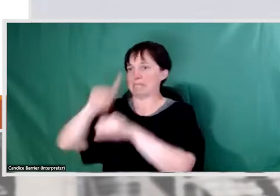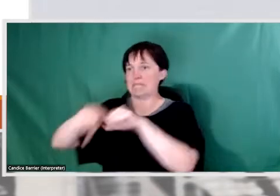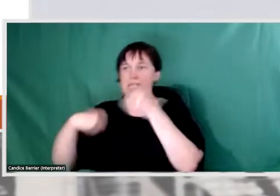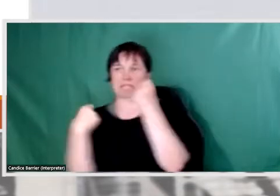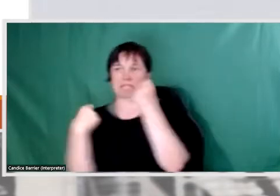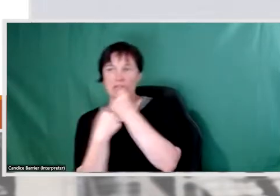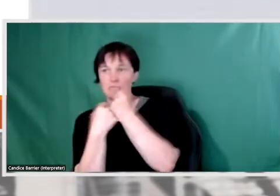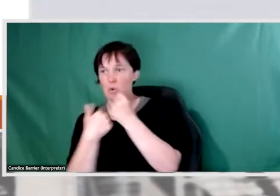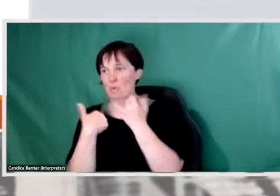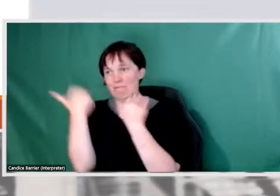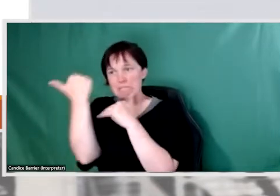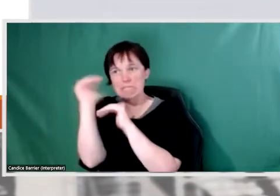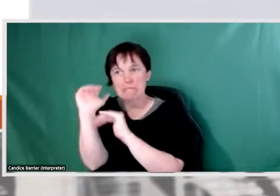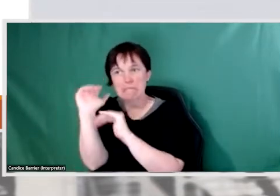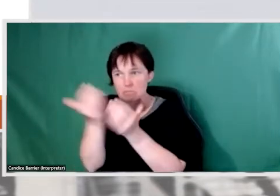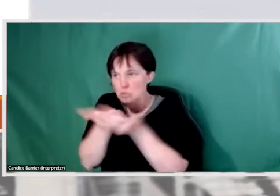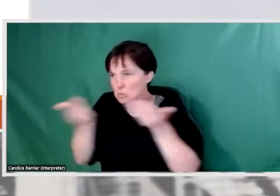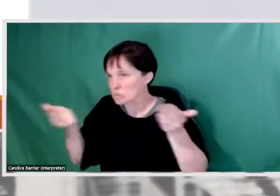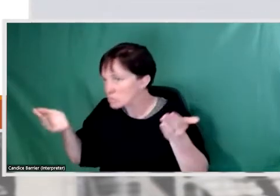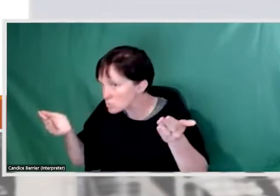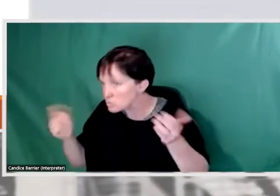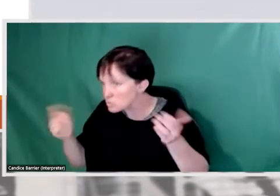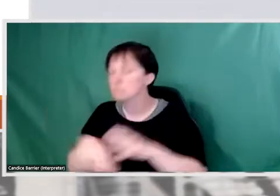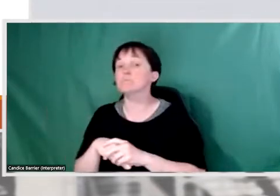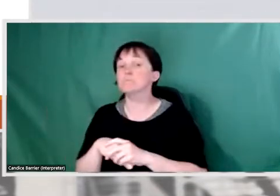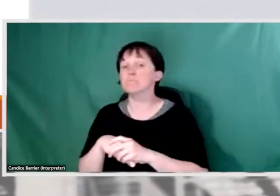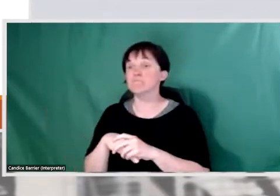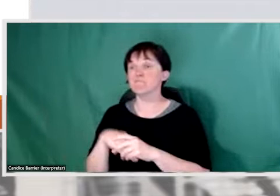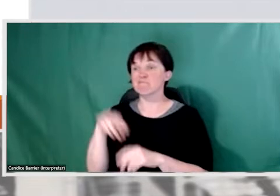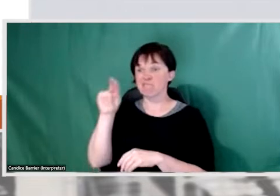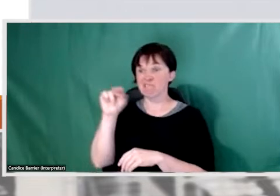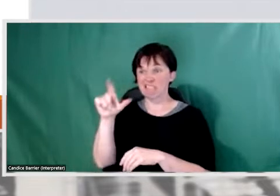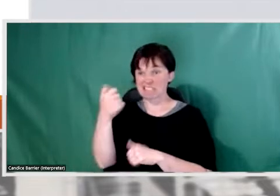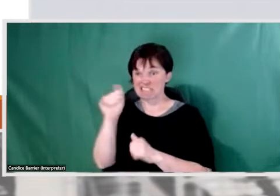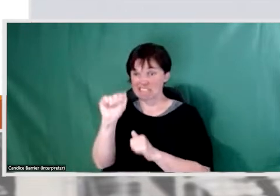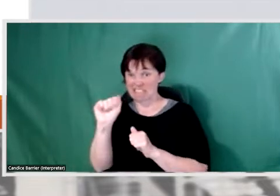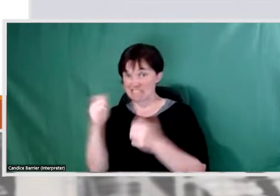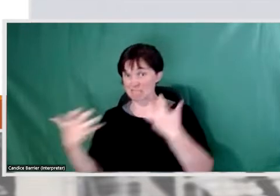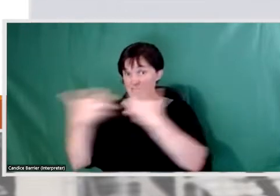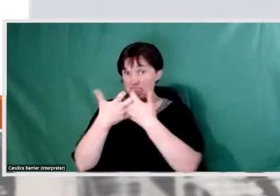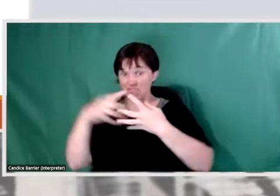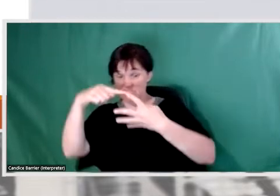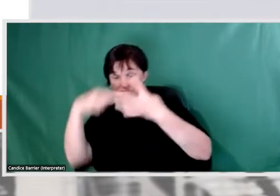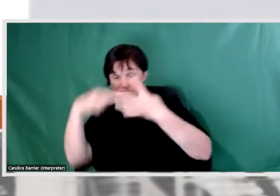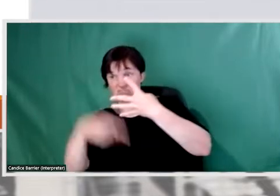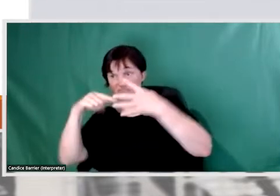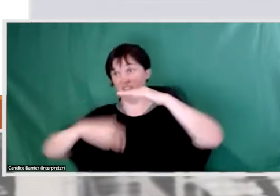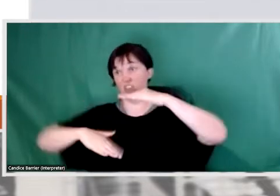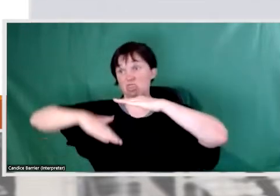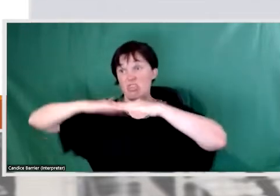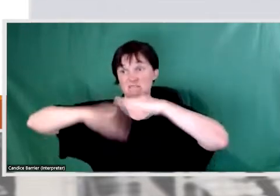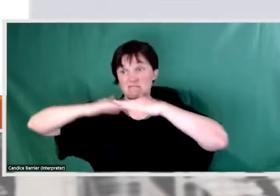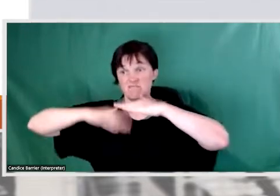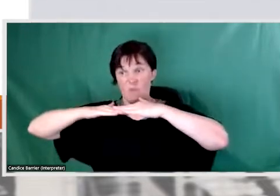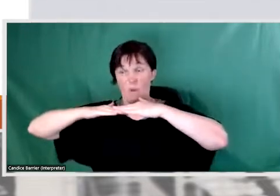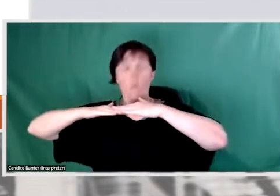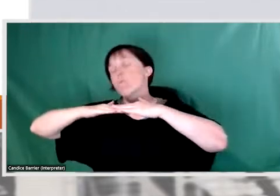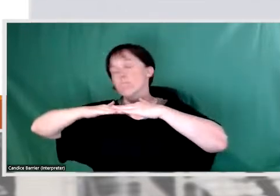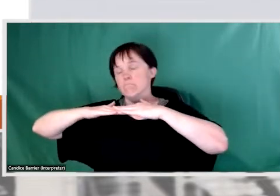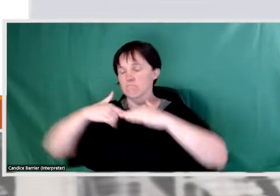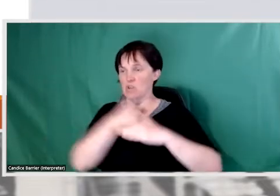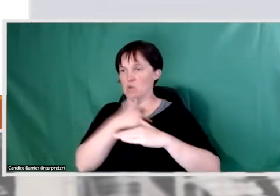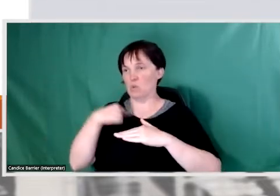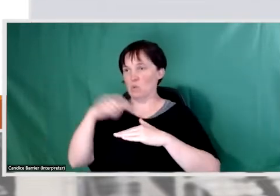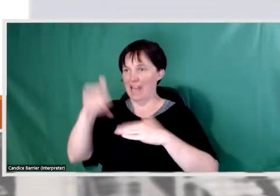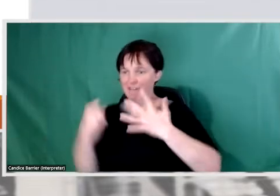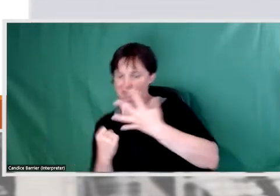resources, but unless it can meet that kind of basic threshold, we have to